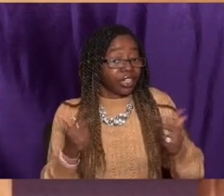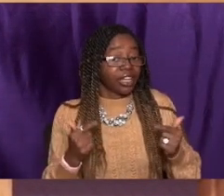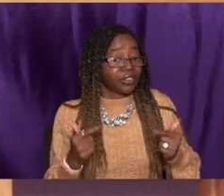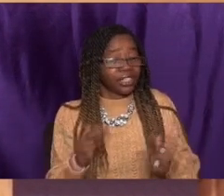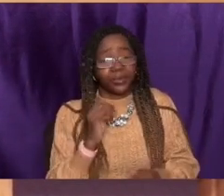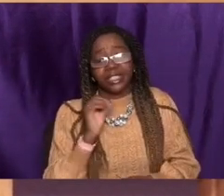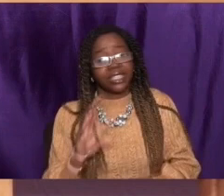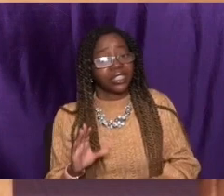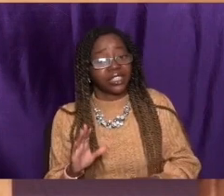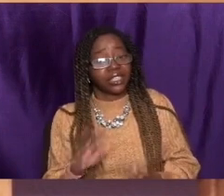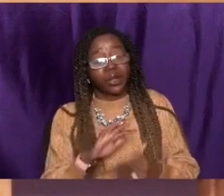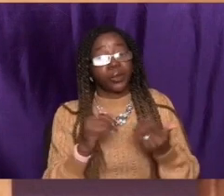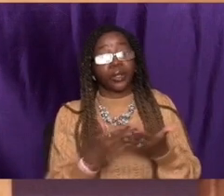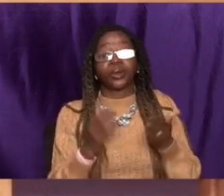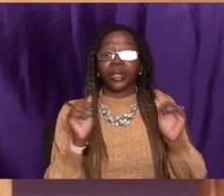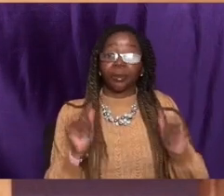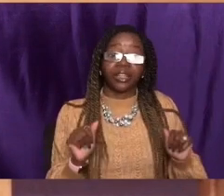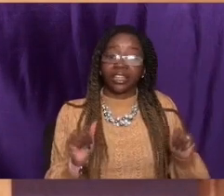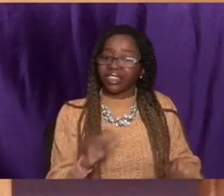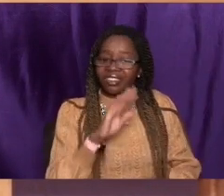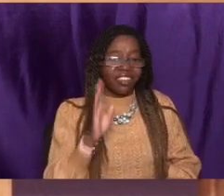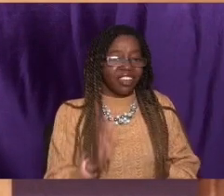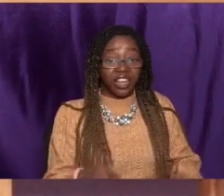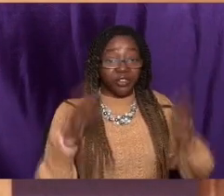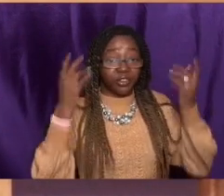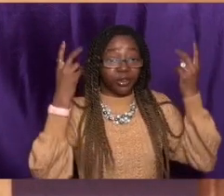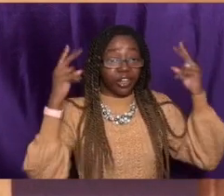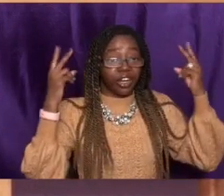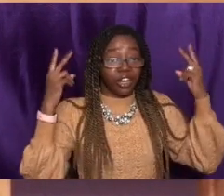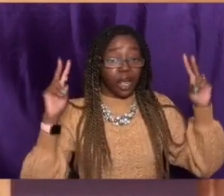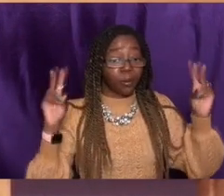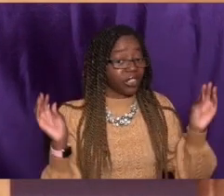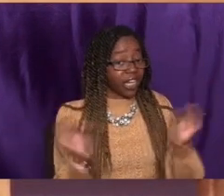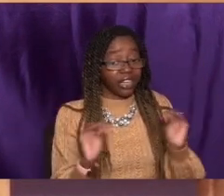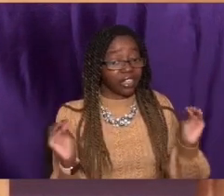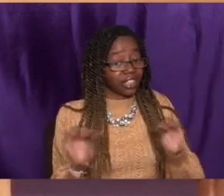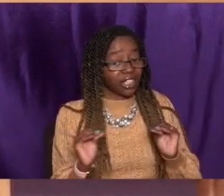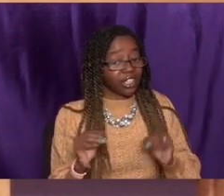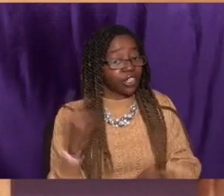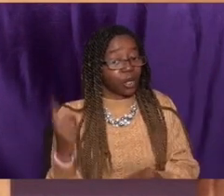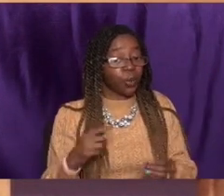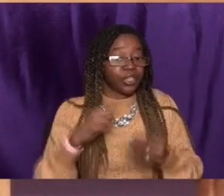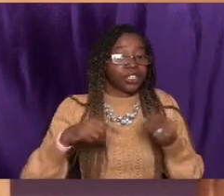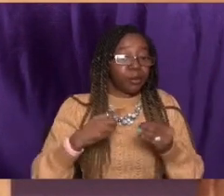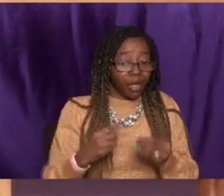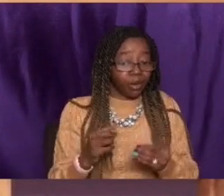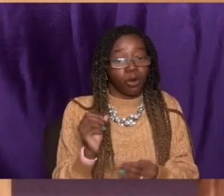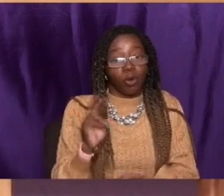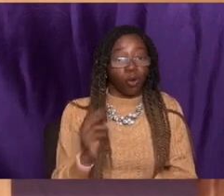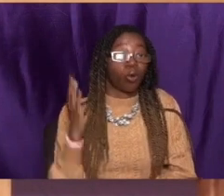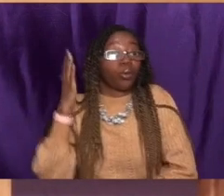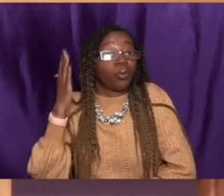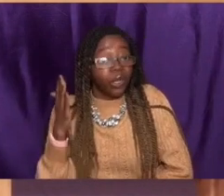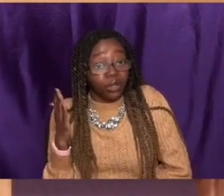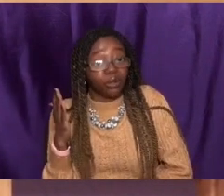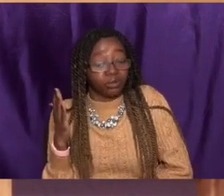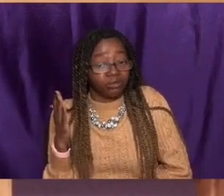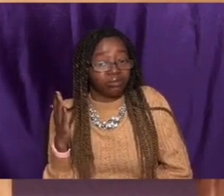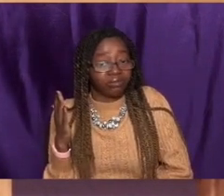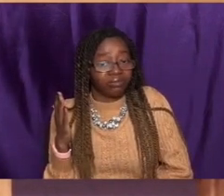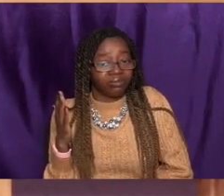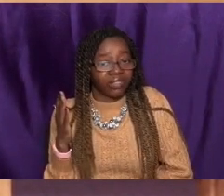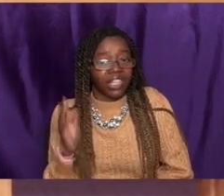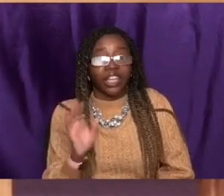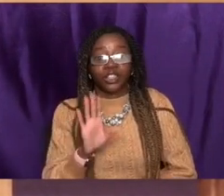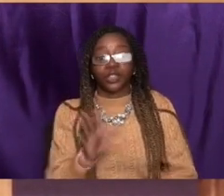seeing somebody with all the ability but never accomplish anything. They always about to do it. They always going to do something. It's